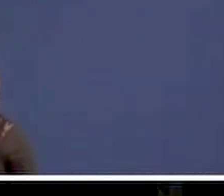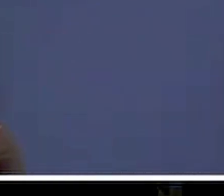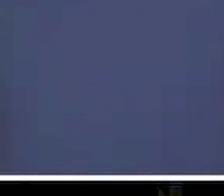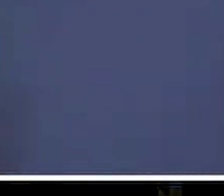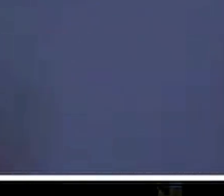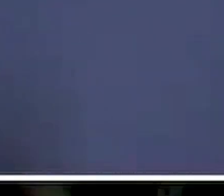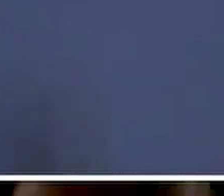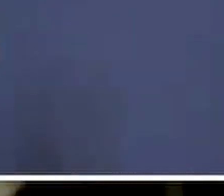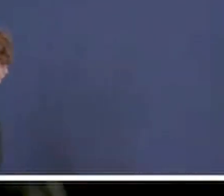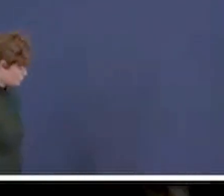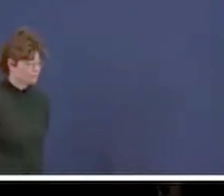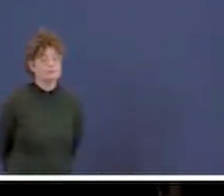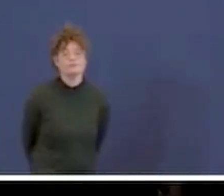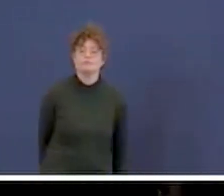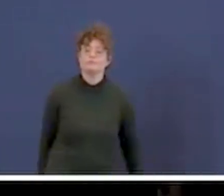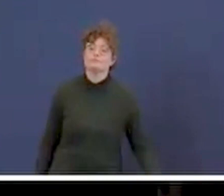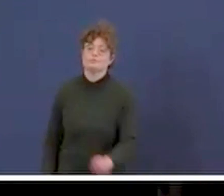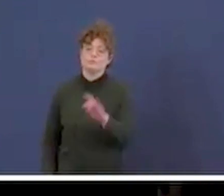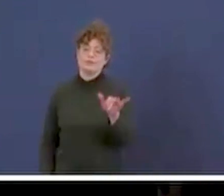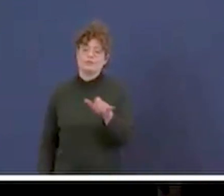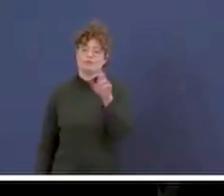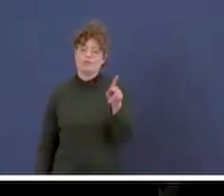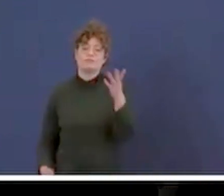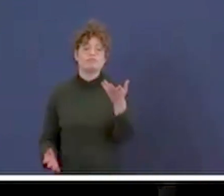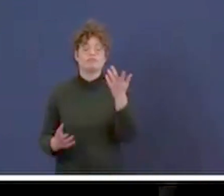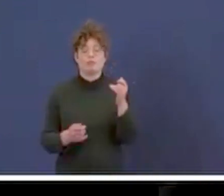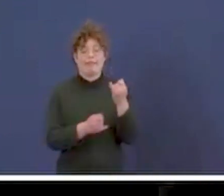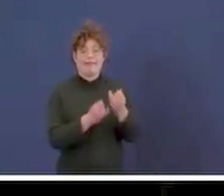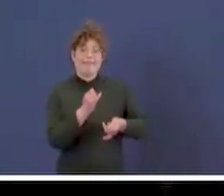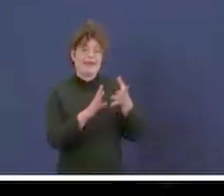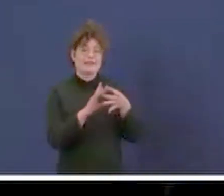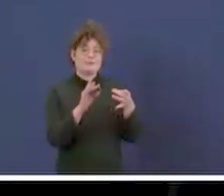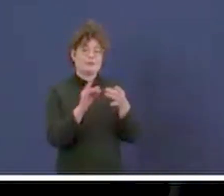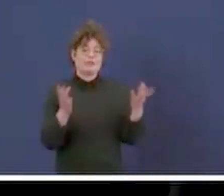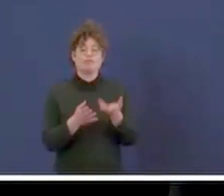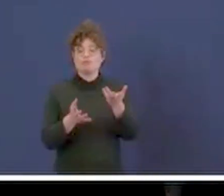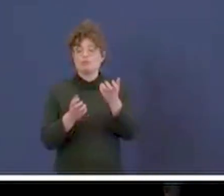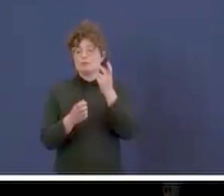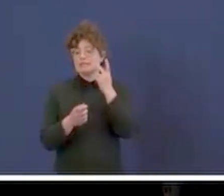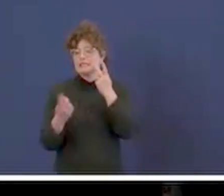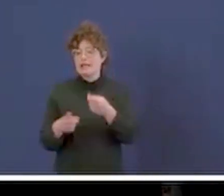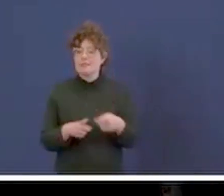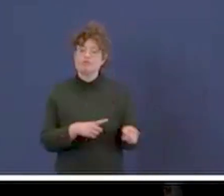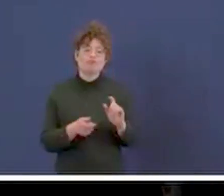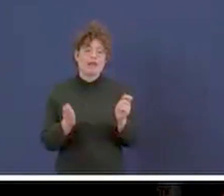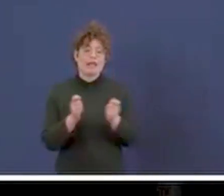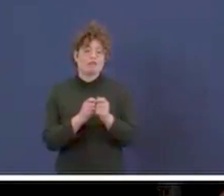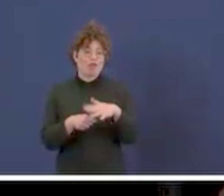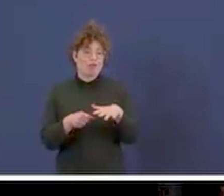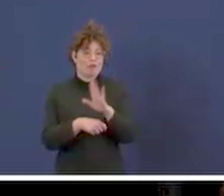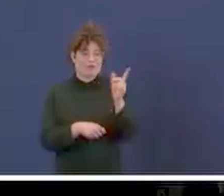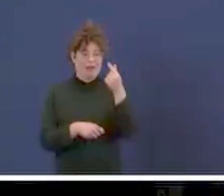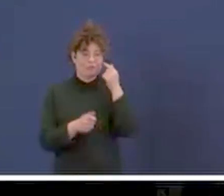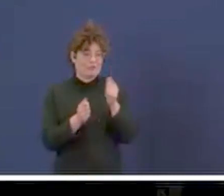here. What would you like to see change in our local, state, and federal governments and the way our tax dollars are used for